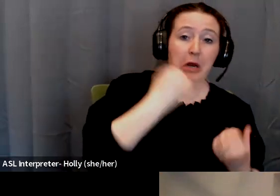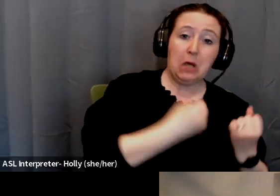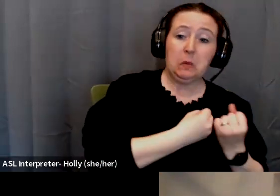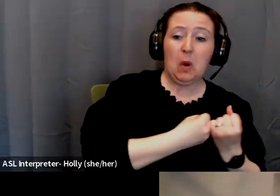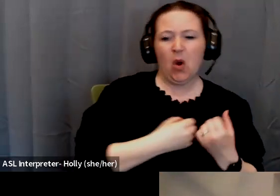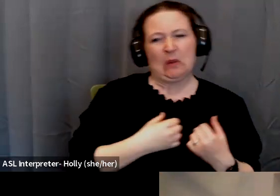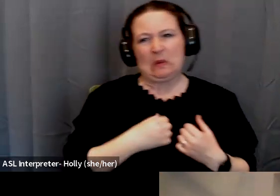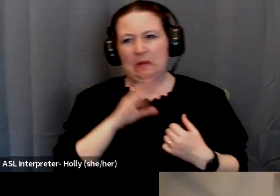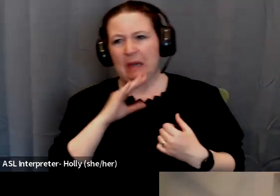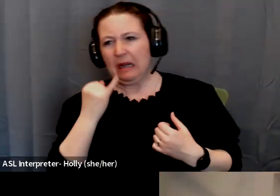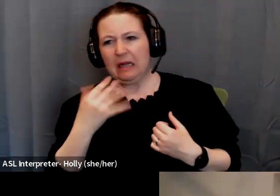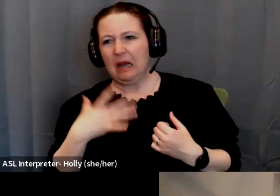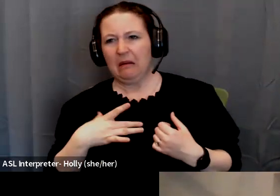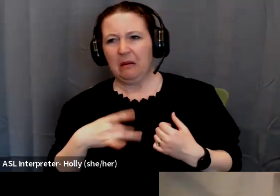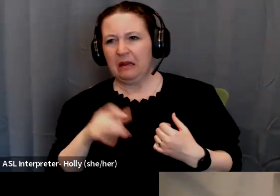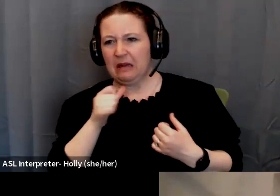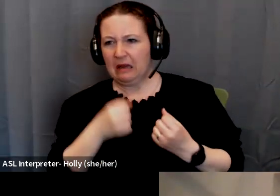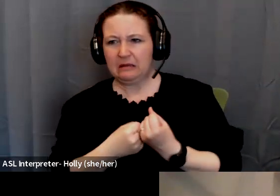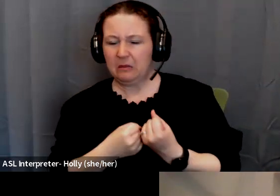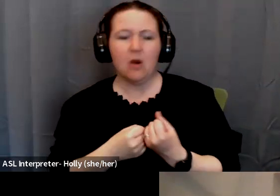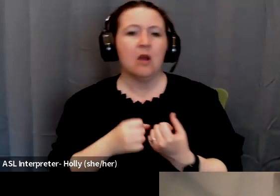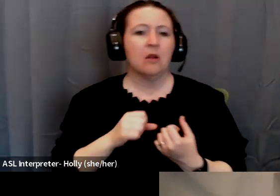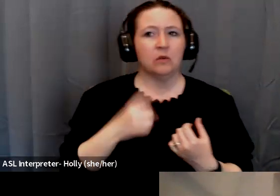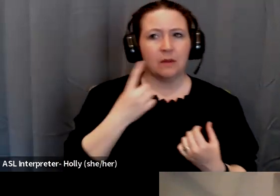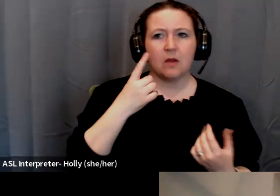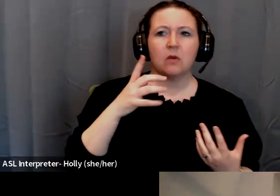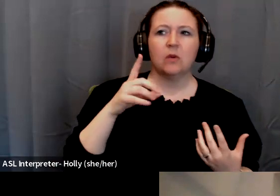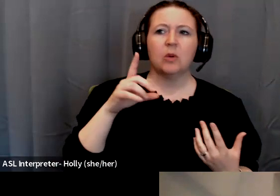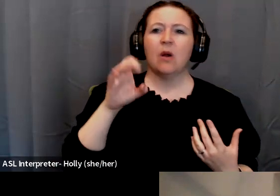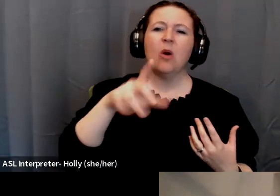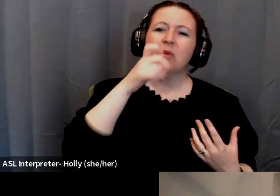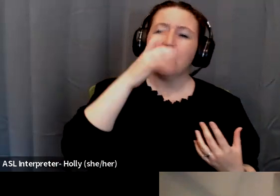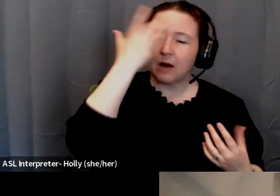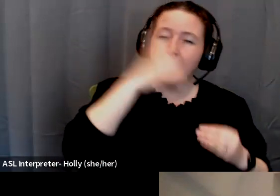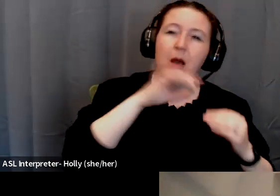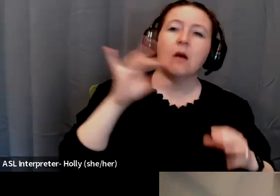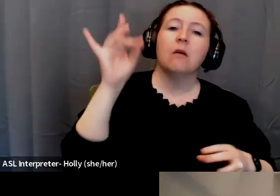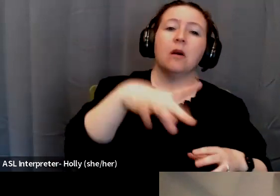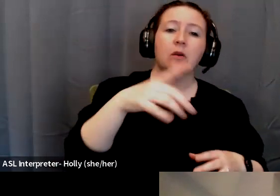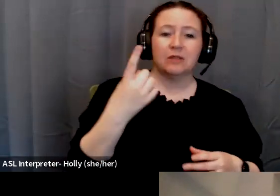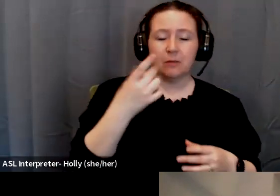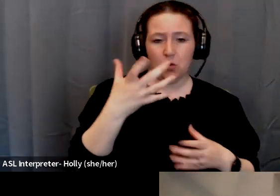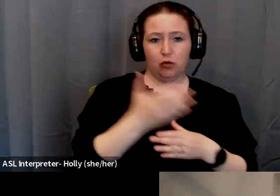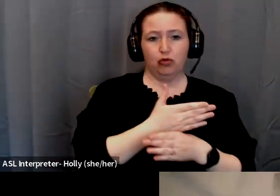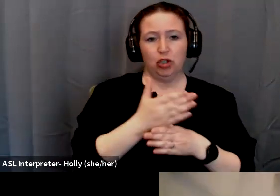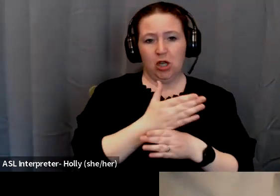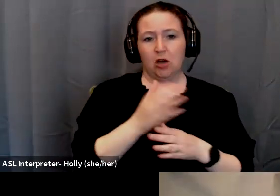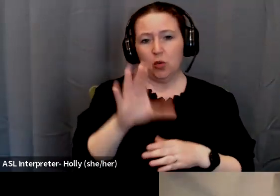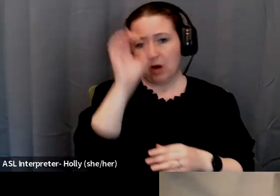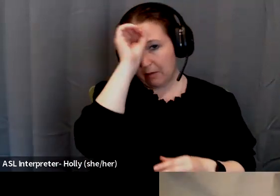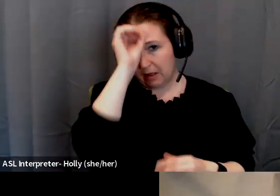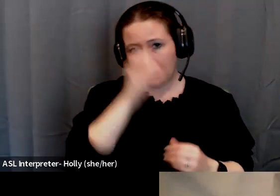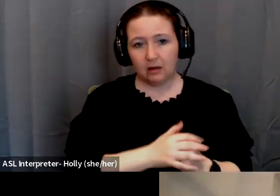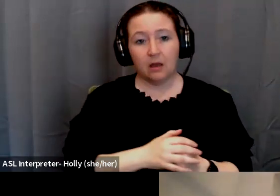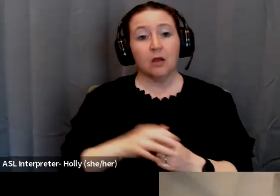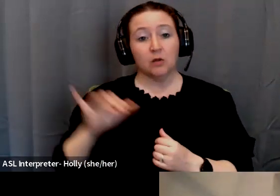people didn't think about? Or is there something that you really want to share with all the other members about what your views are on it? So that work has